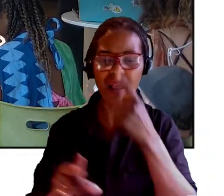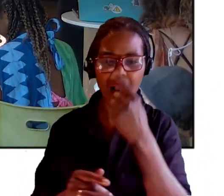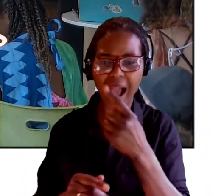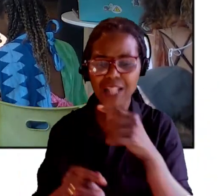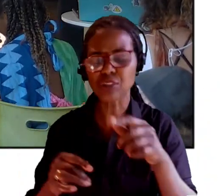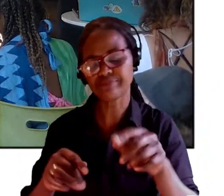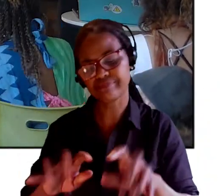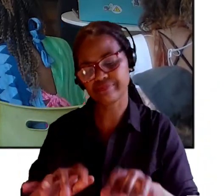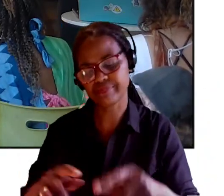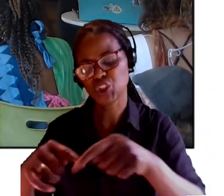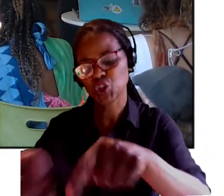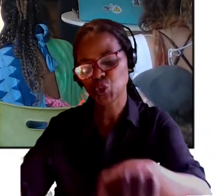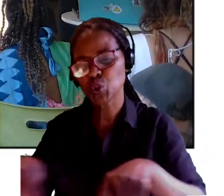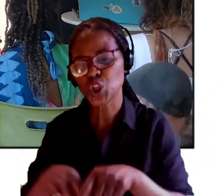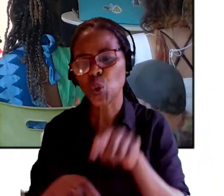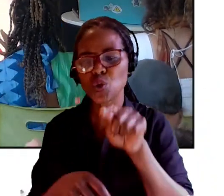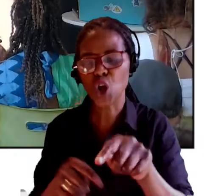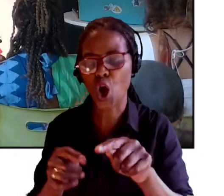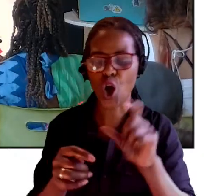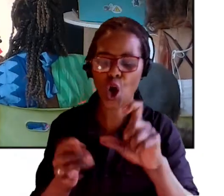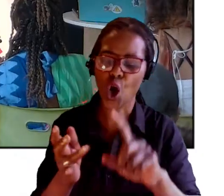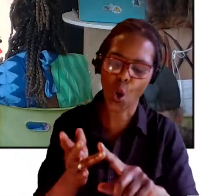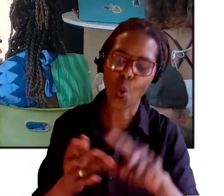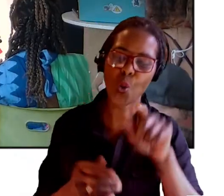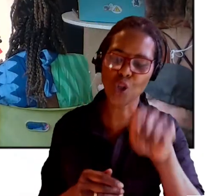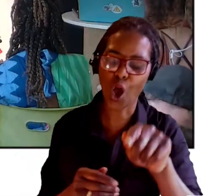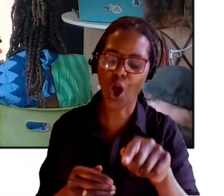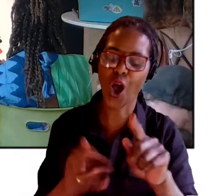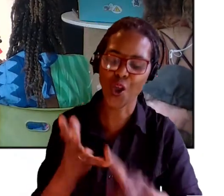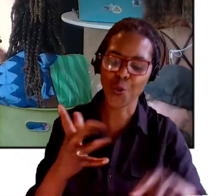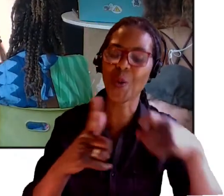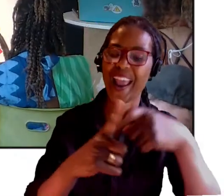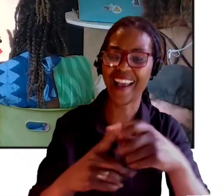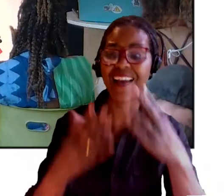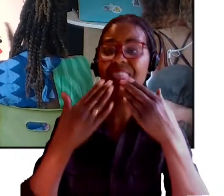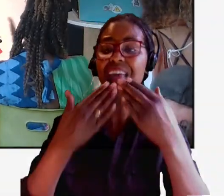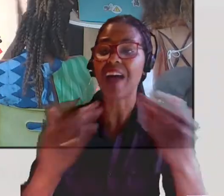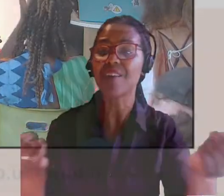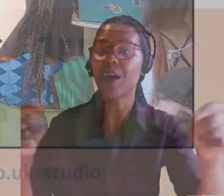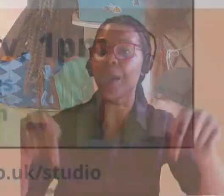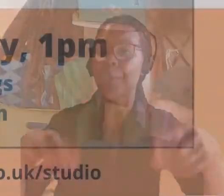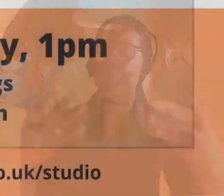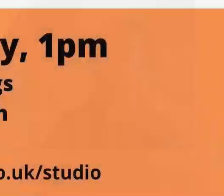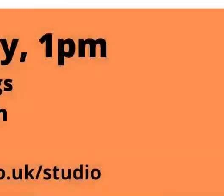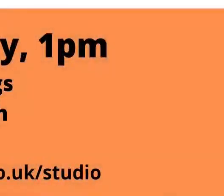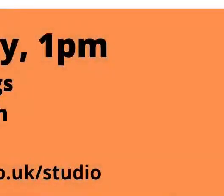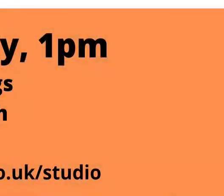studio@watershed.co.uk with any questions. Thank you all for being here today, and we'll see you again in September.